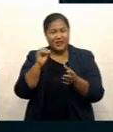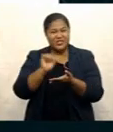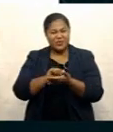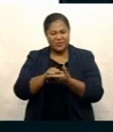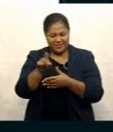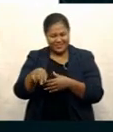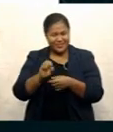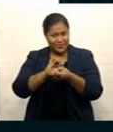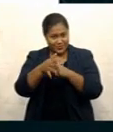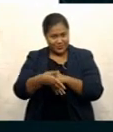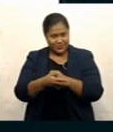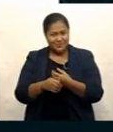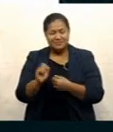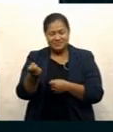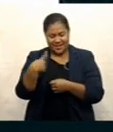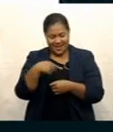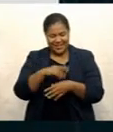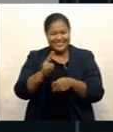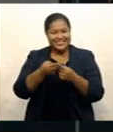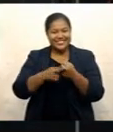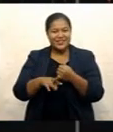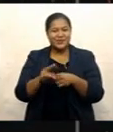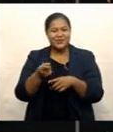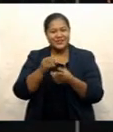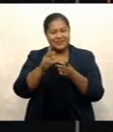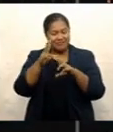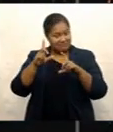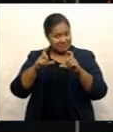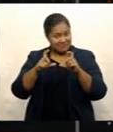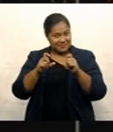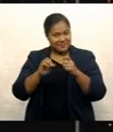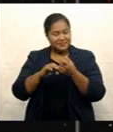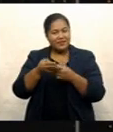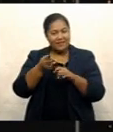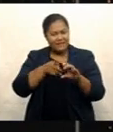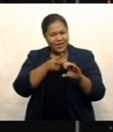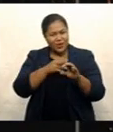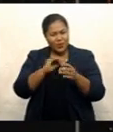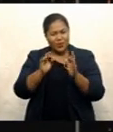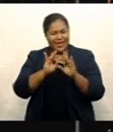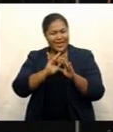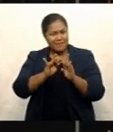pandemic? Send us newsworthy pictures and videos by email